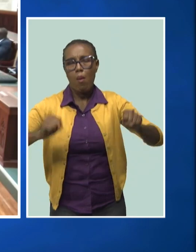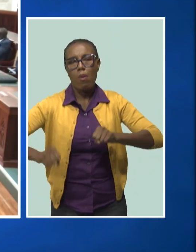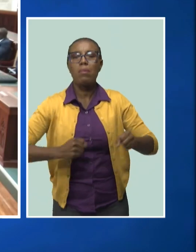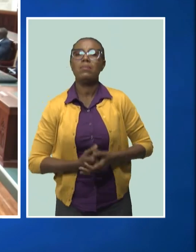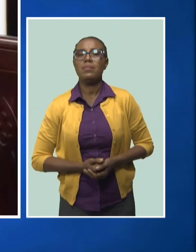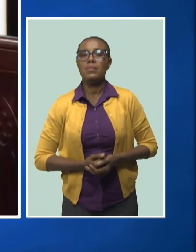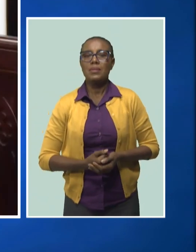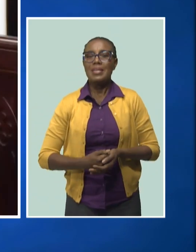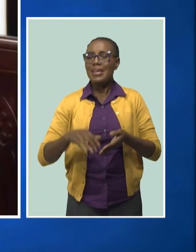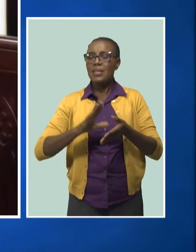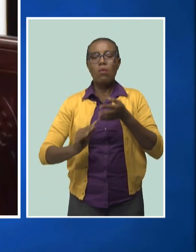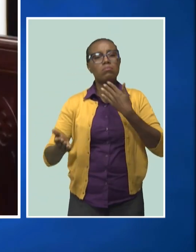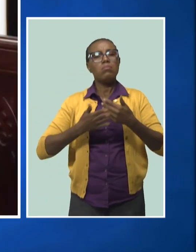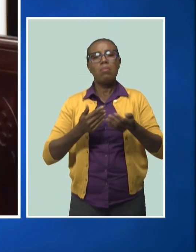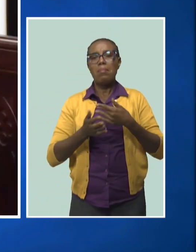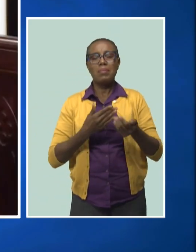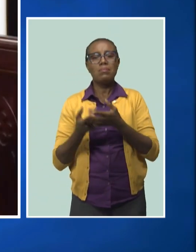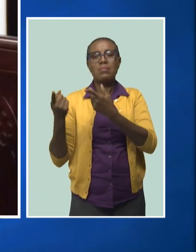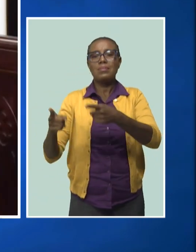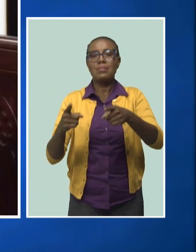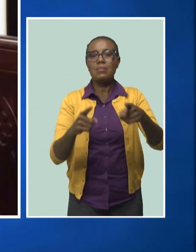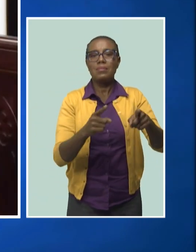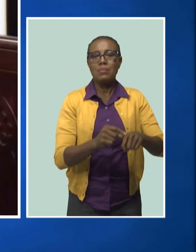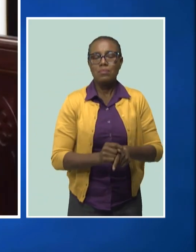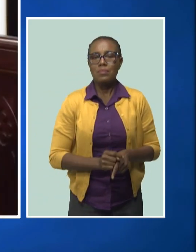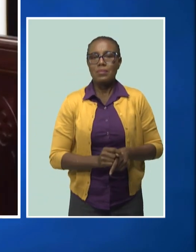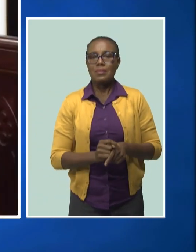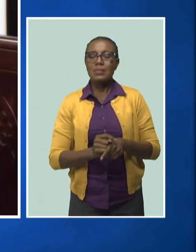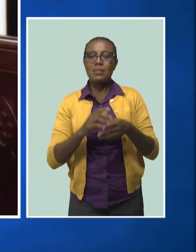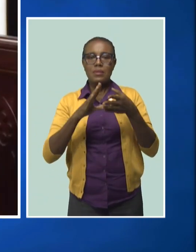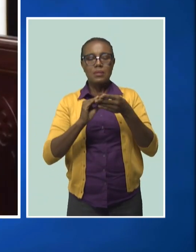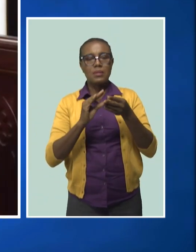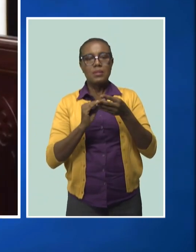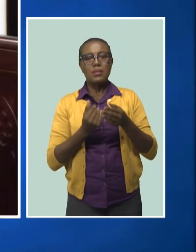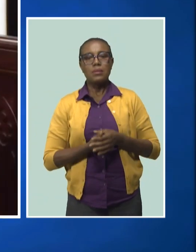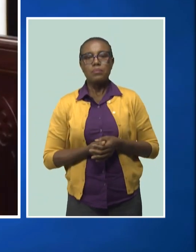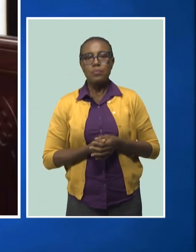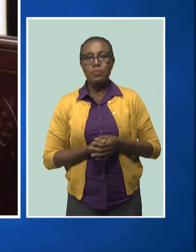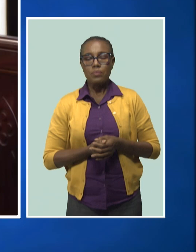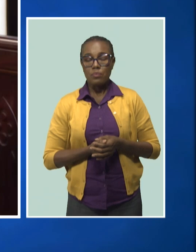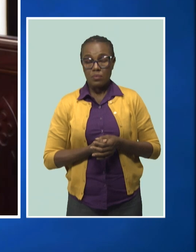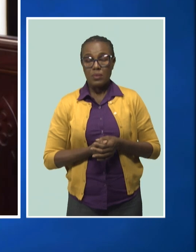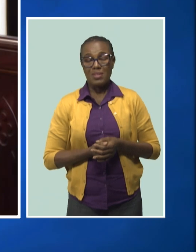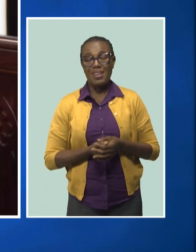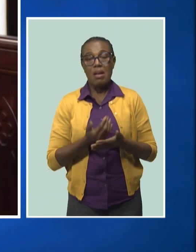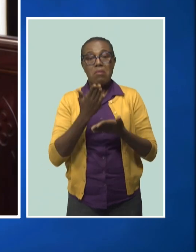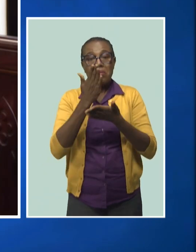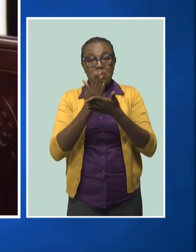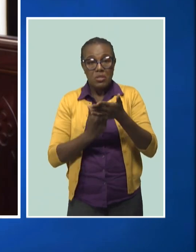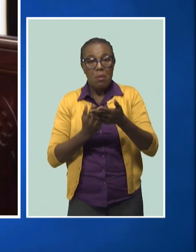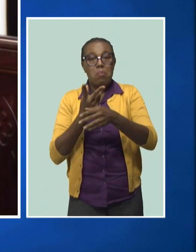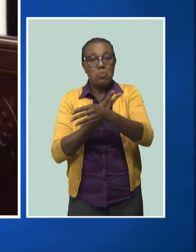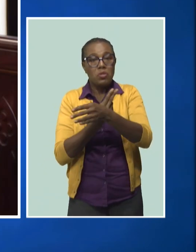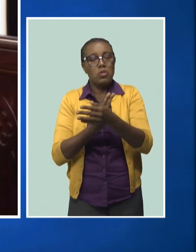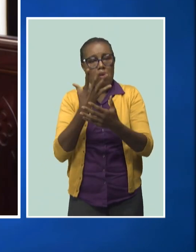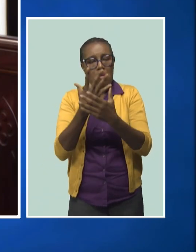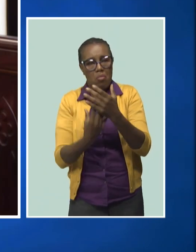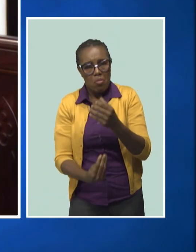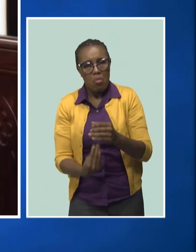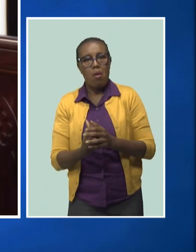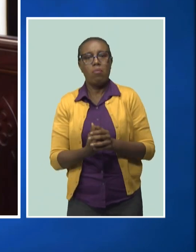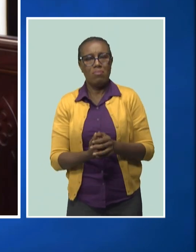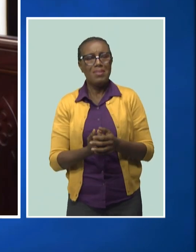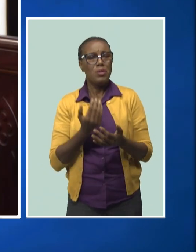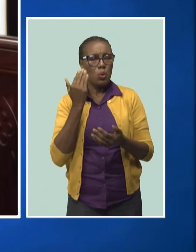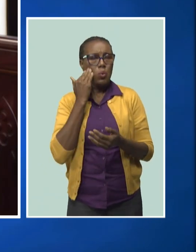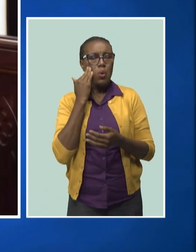And that is in spite, sir, that apart from the few losses that you would expect normally with any large number of